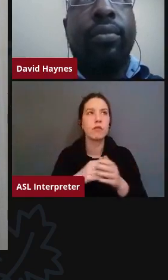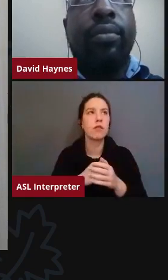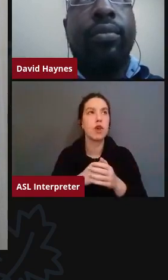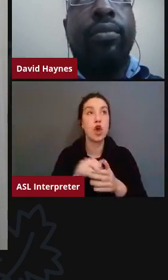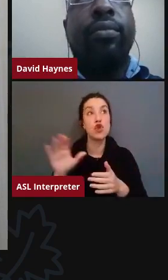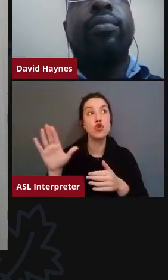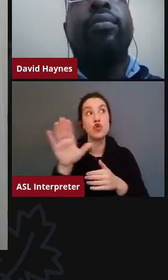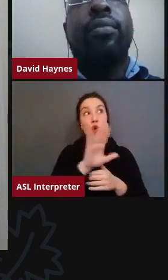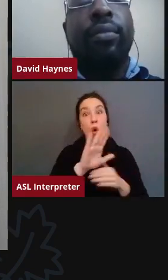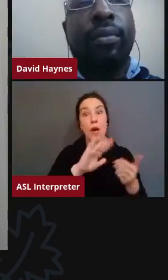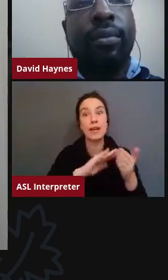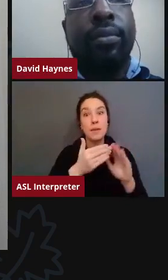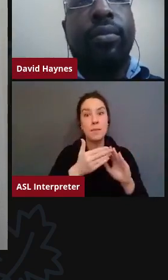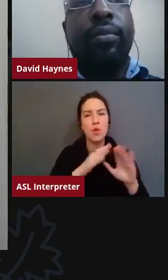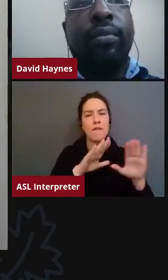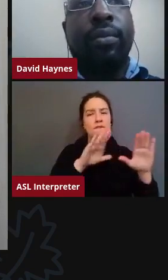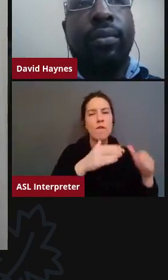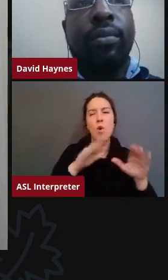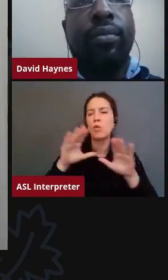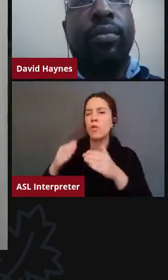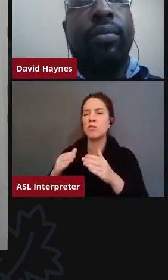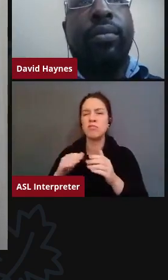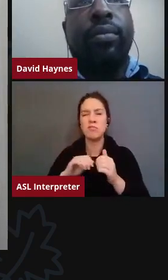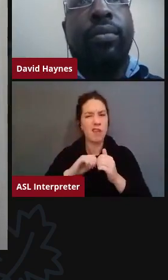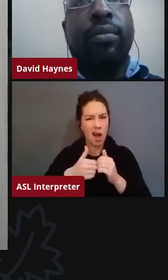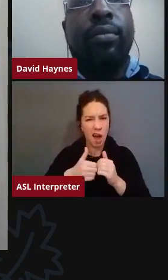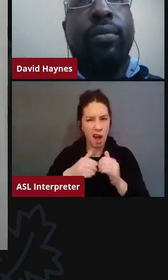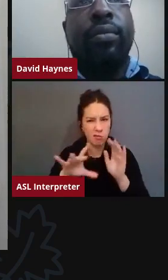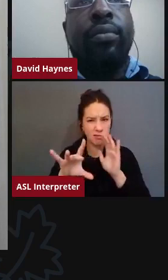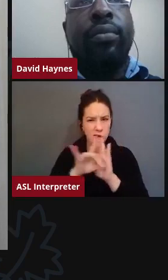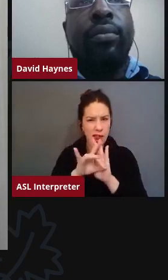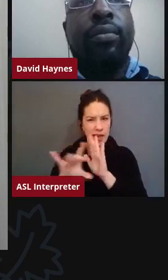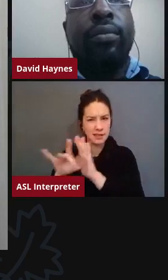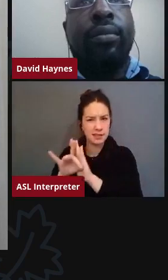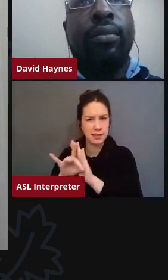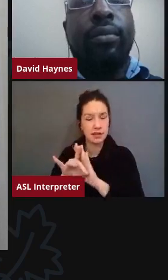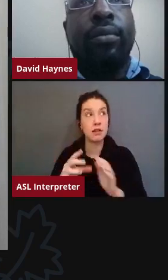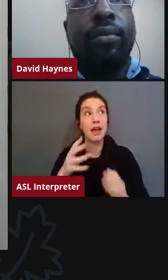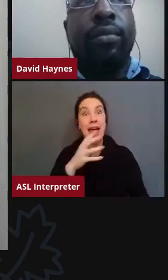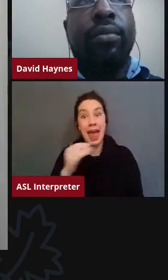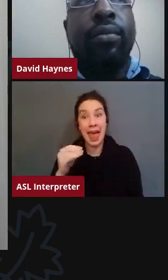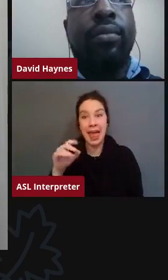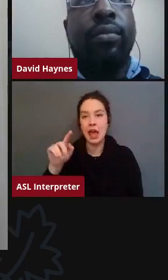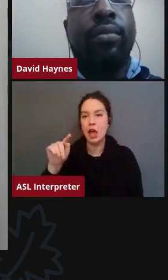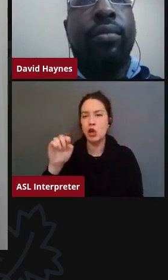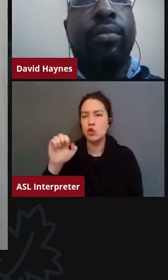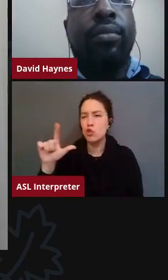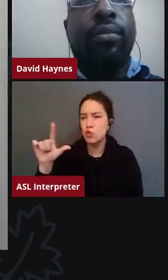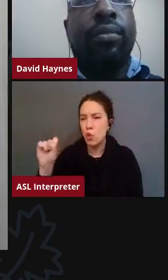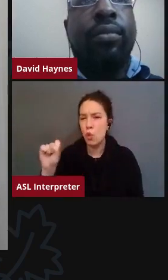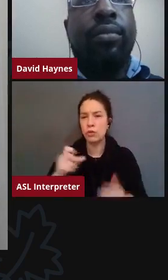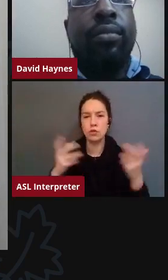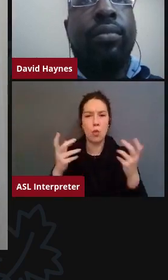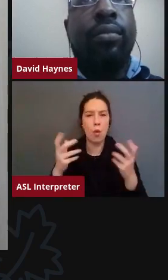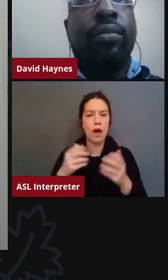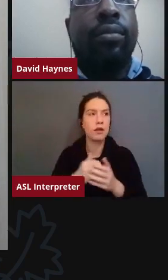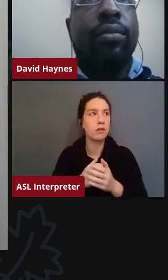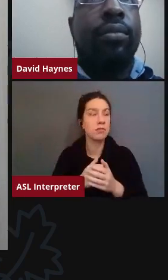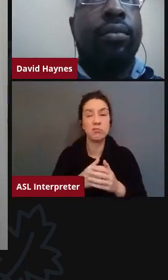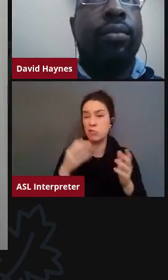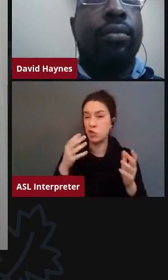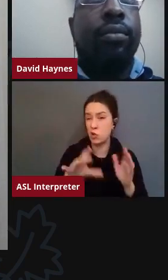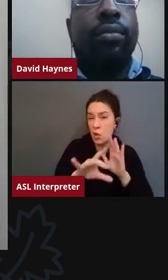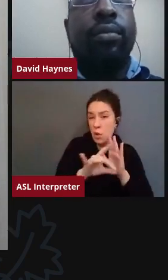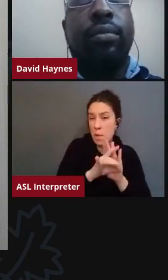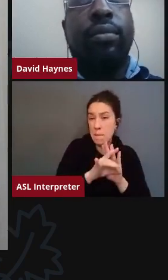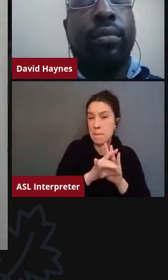what you look at when you use geographical tools? Are you starting out by picking a community with higher rates of an illness like